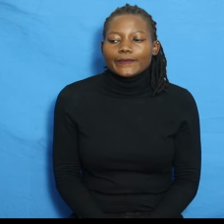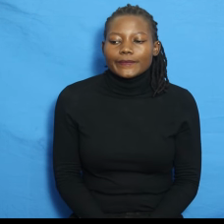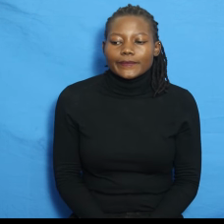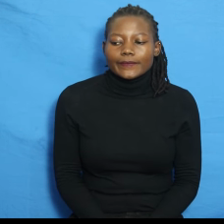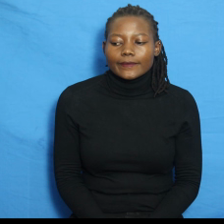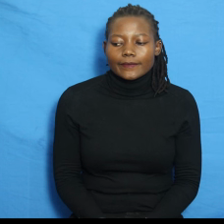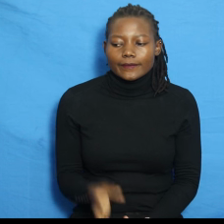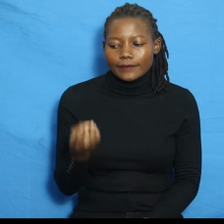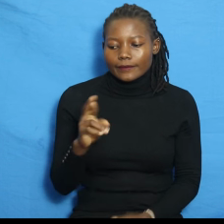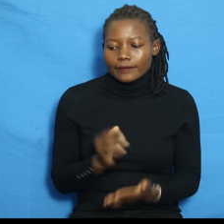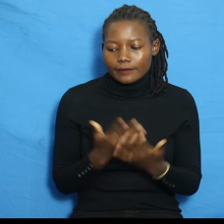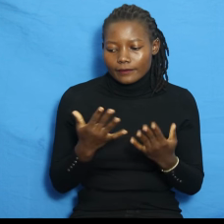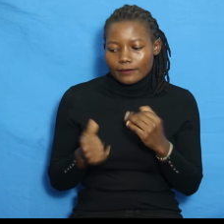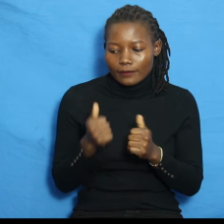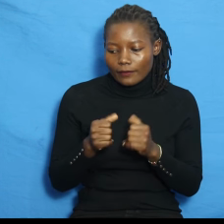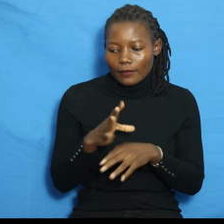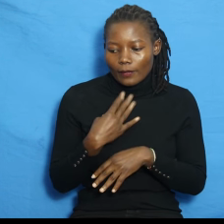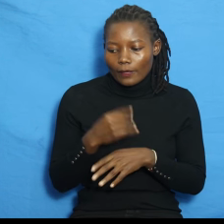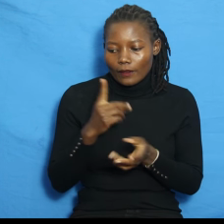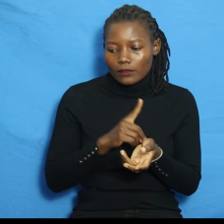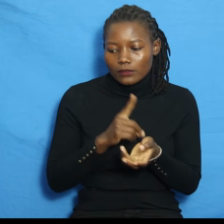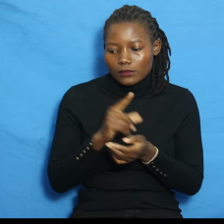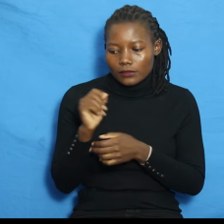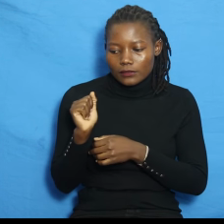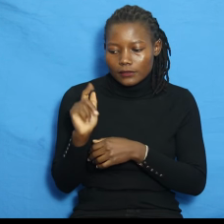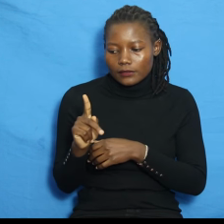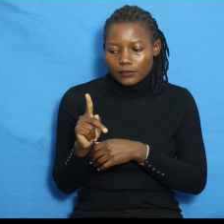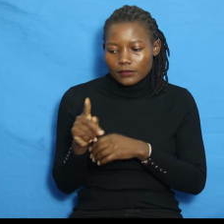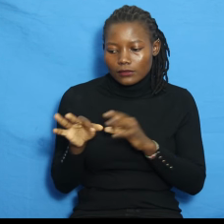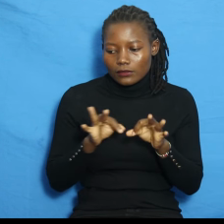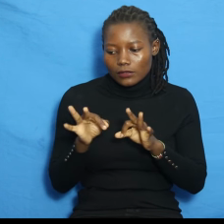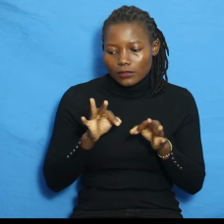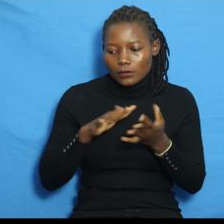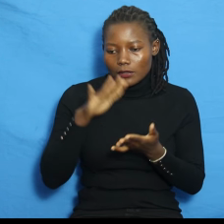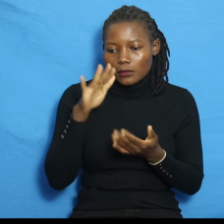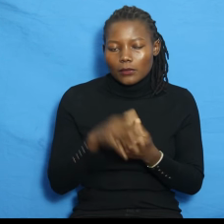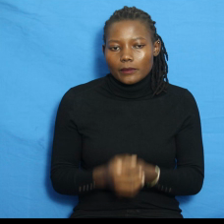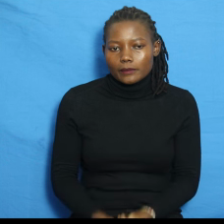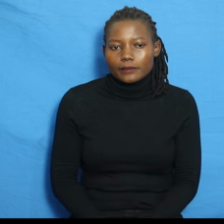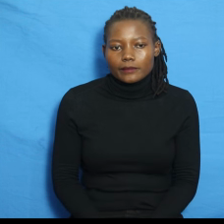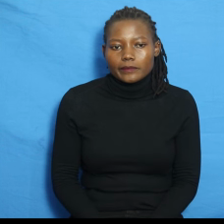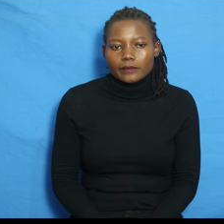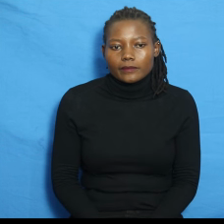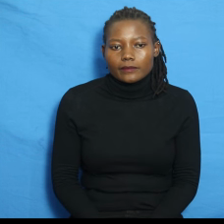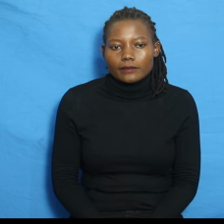or something that they would want Dr. Tank to explain more?